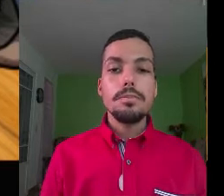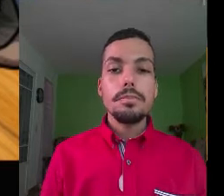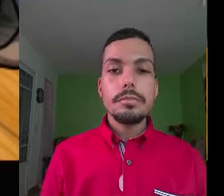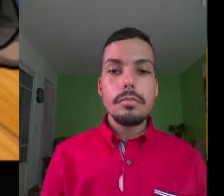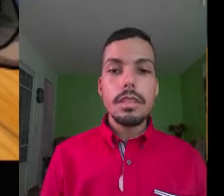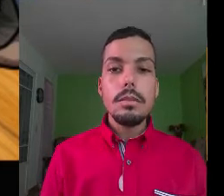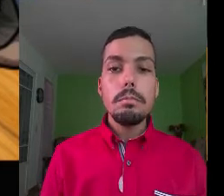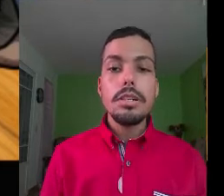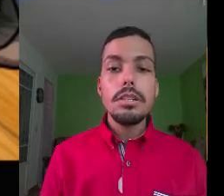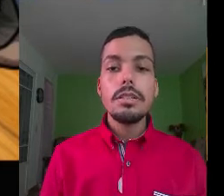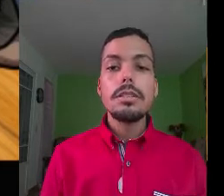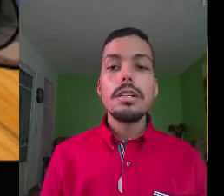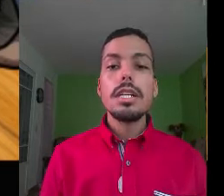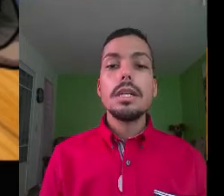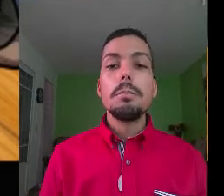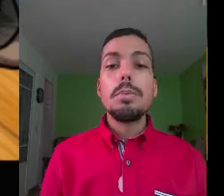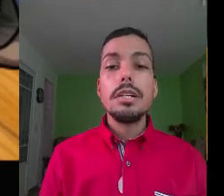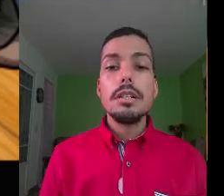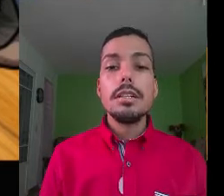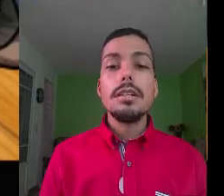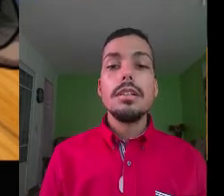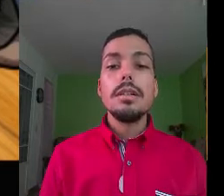p.